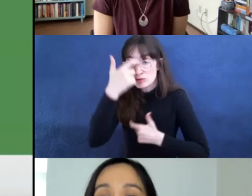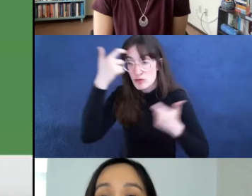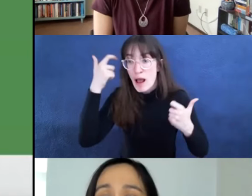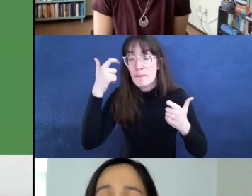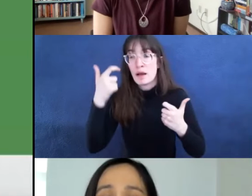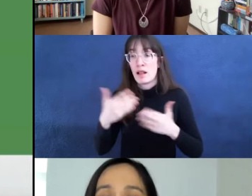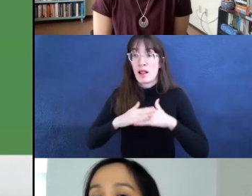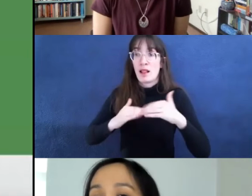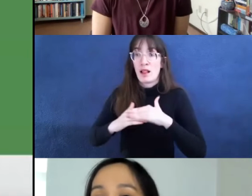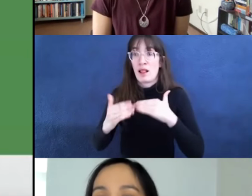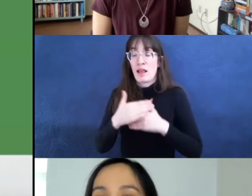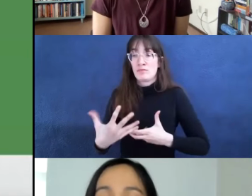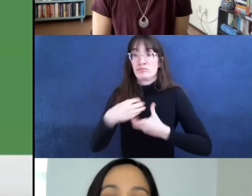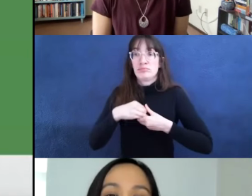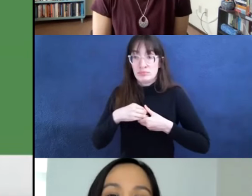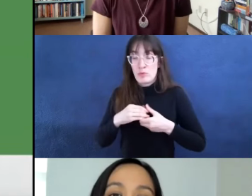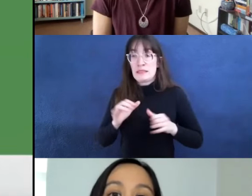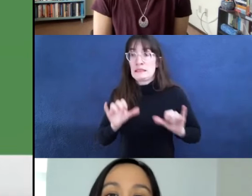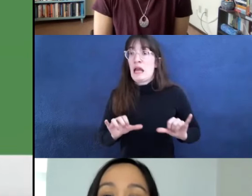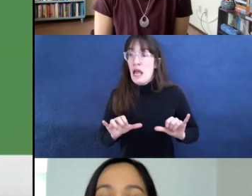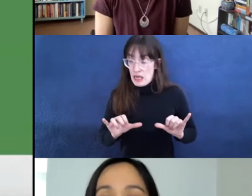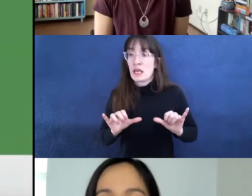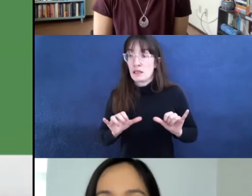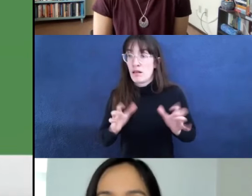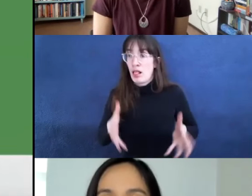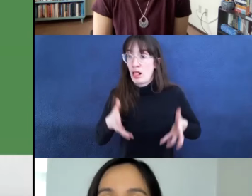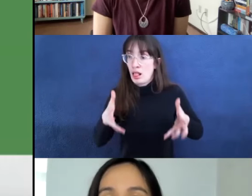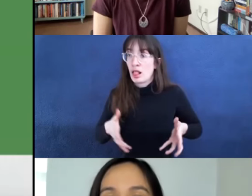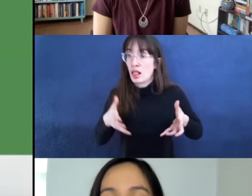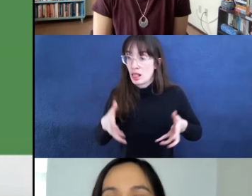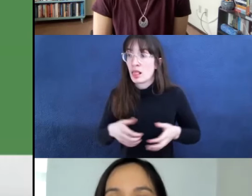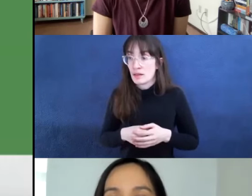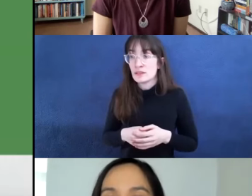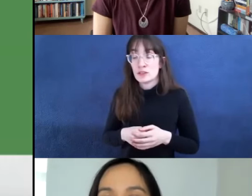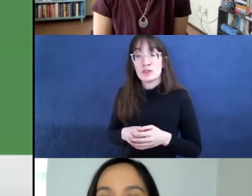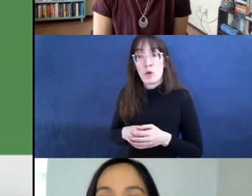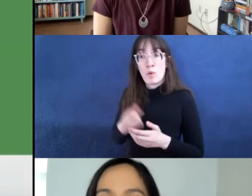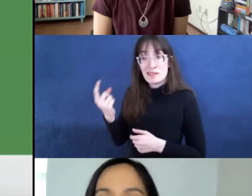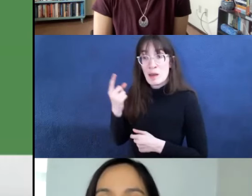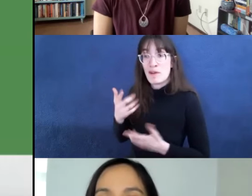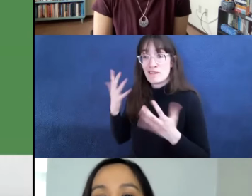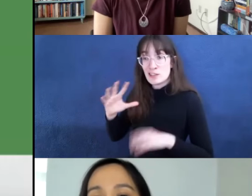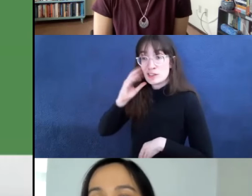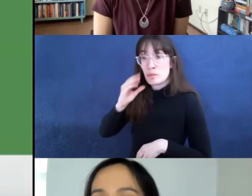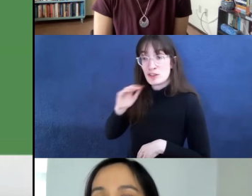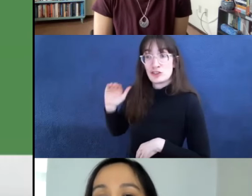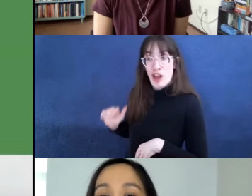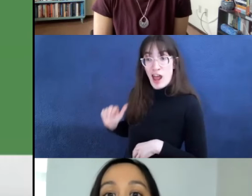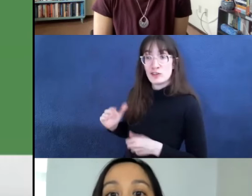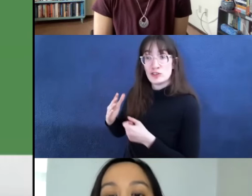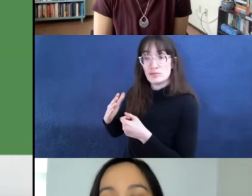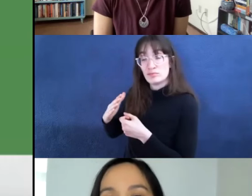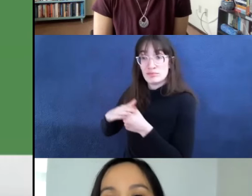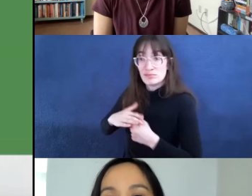bodies. So imagine like somebody having experienced childhood trauma, like that sense of tension is just